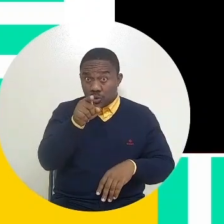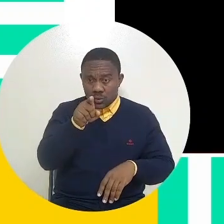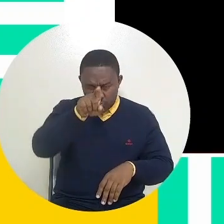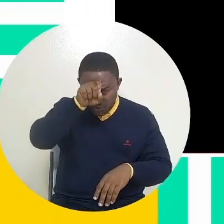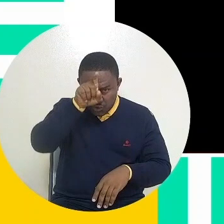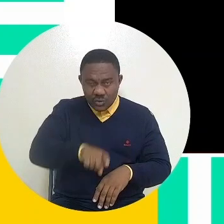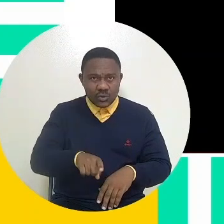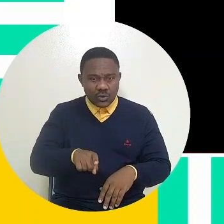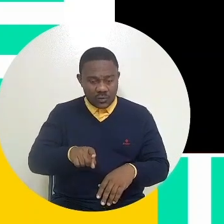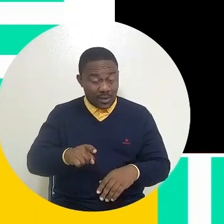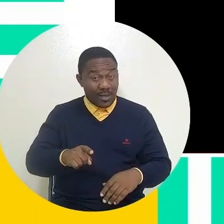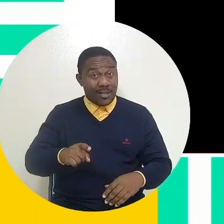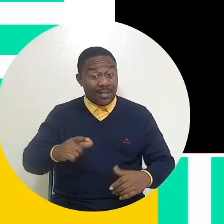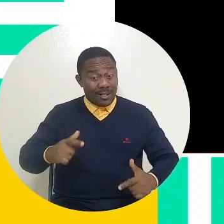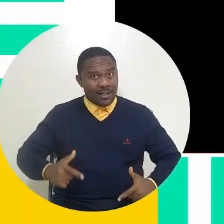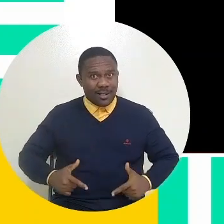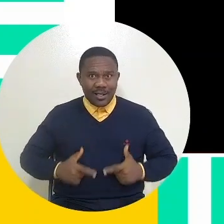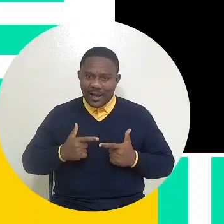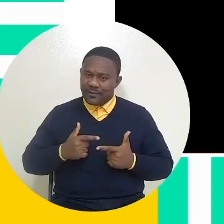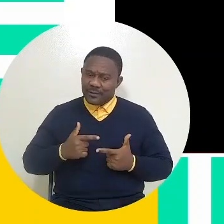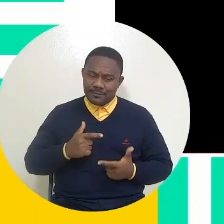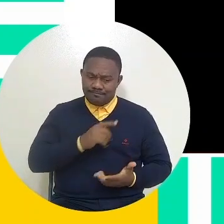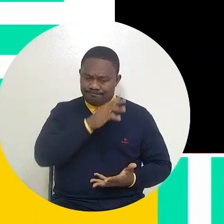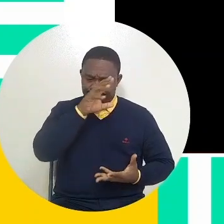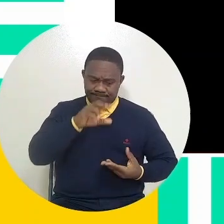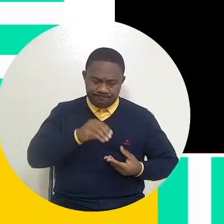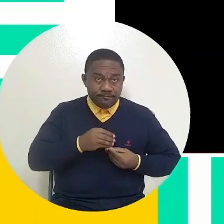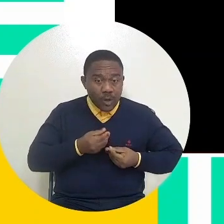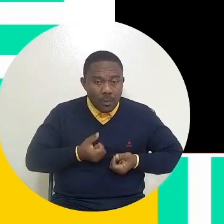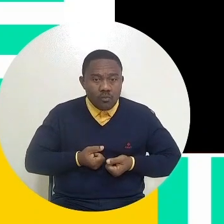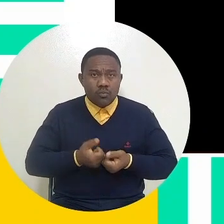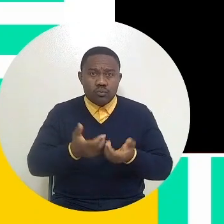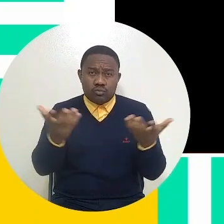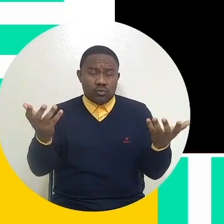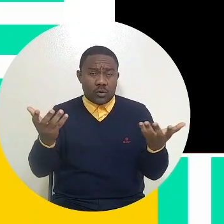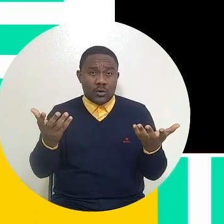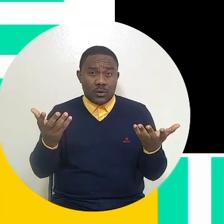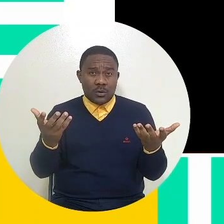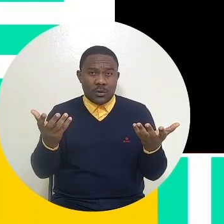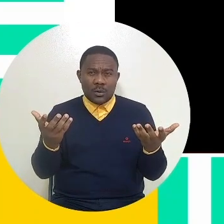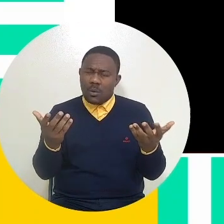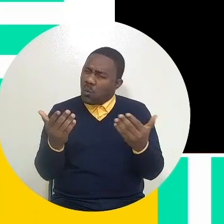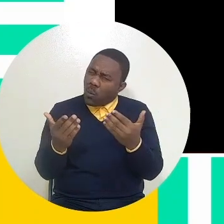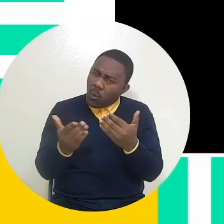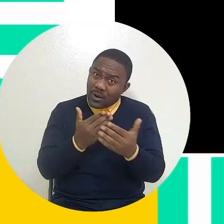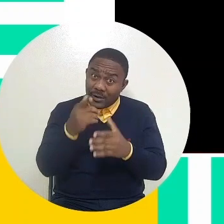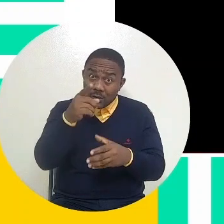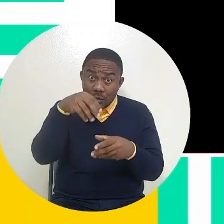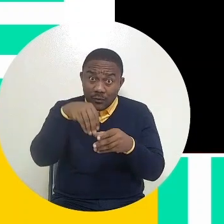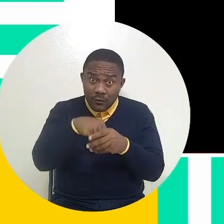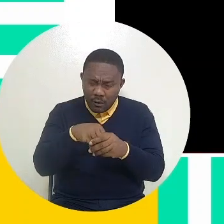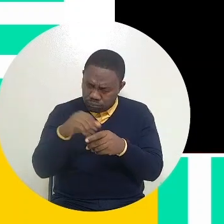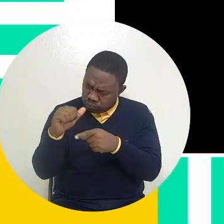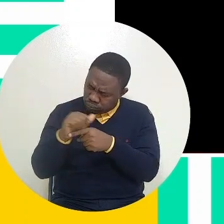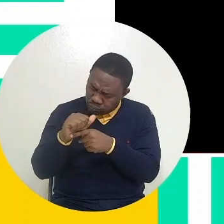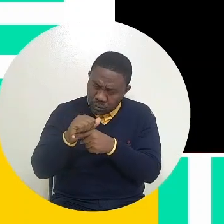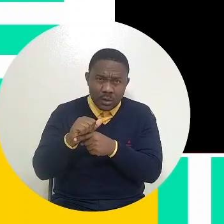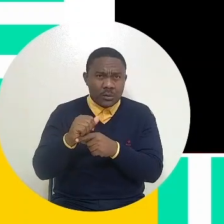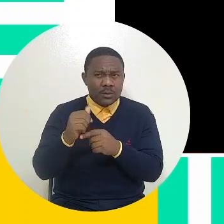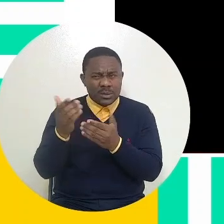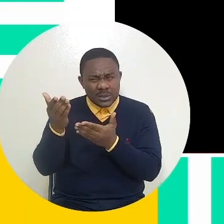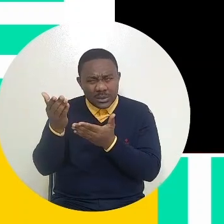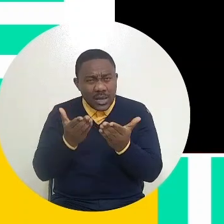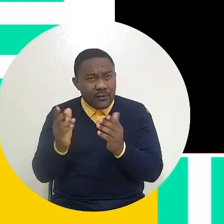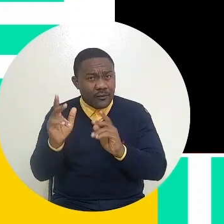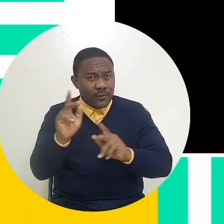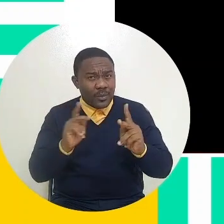life fully, to give wholeheartedly, to do your best with what you have, to impact souls, to use your gift and talent to serve